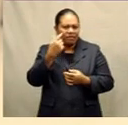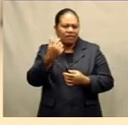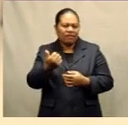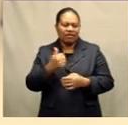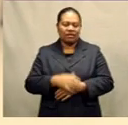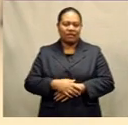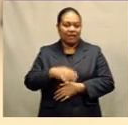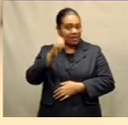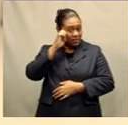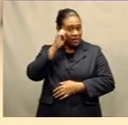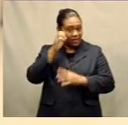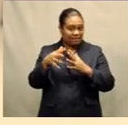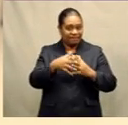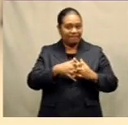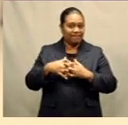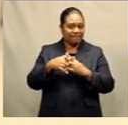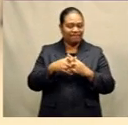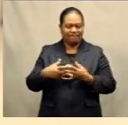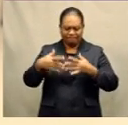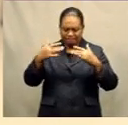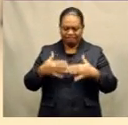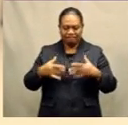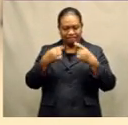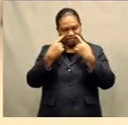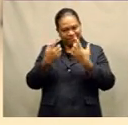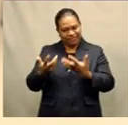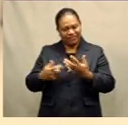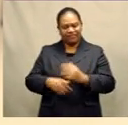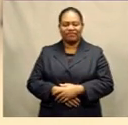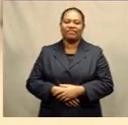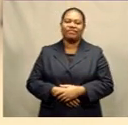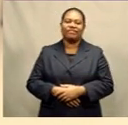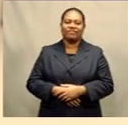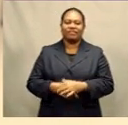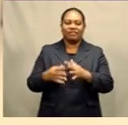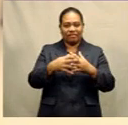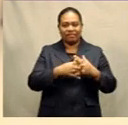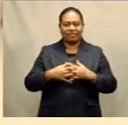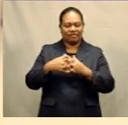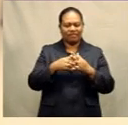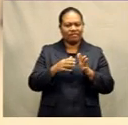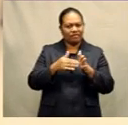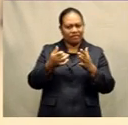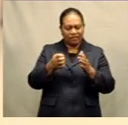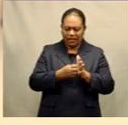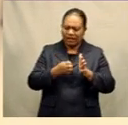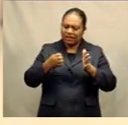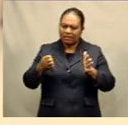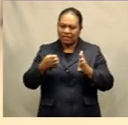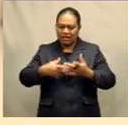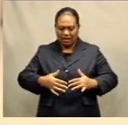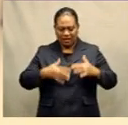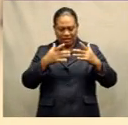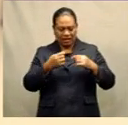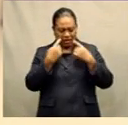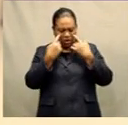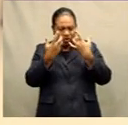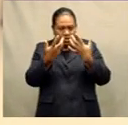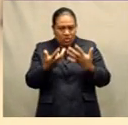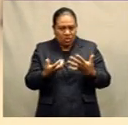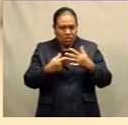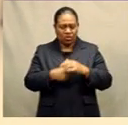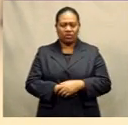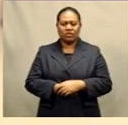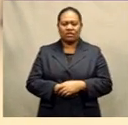than expected US inflation data. The latest US personal consumption expenditures data showed a measure of